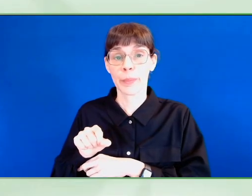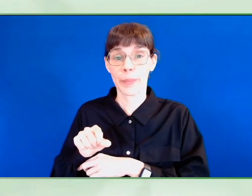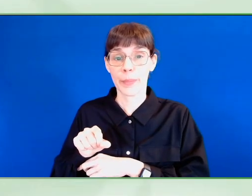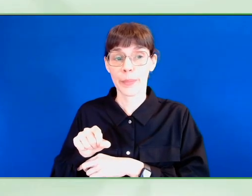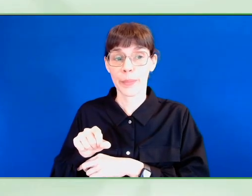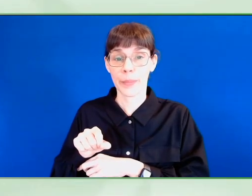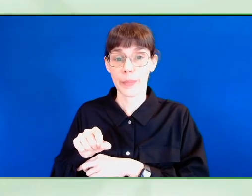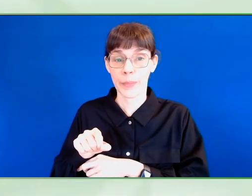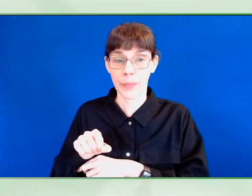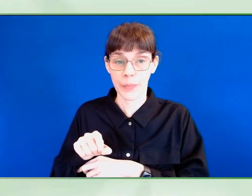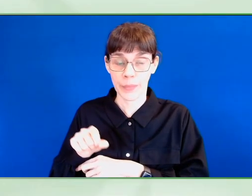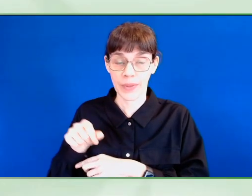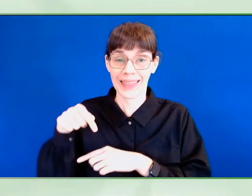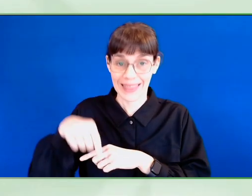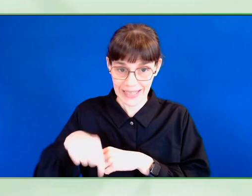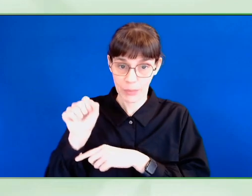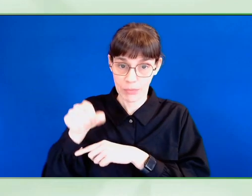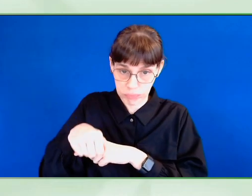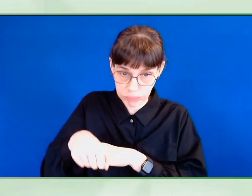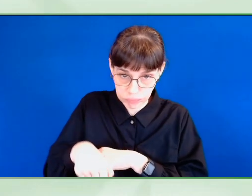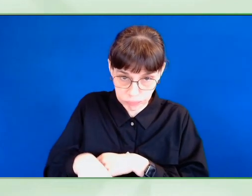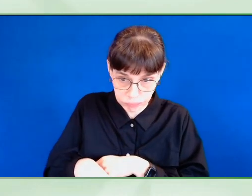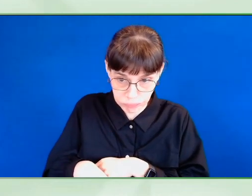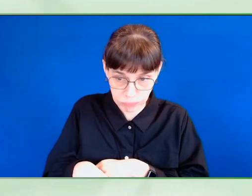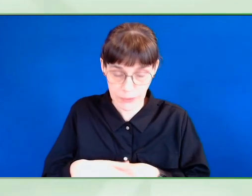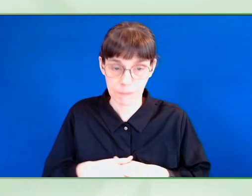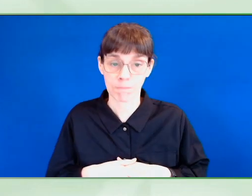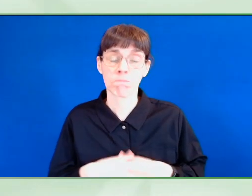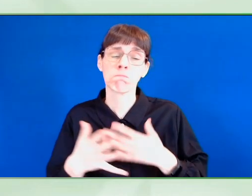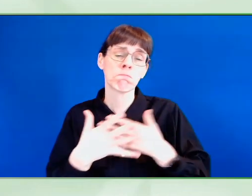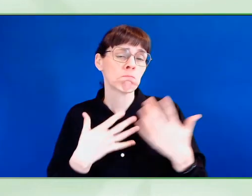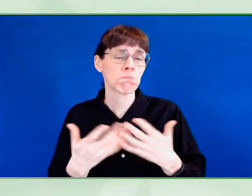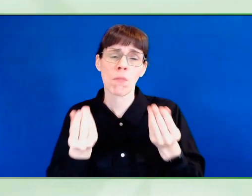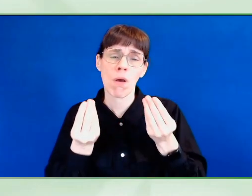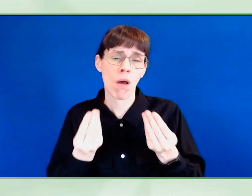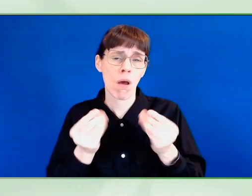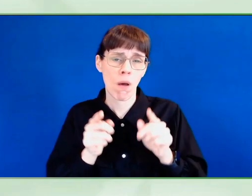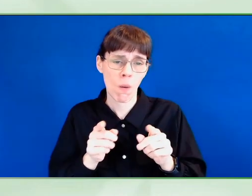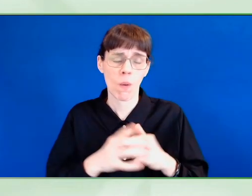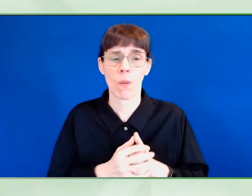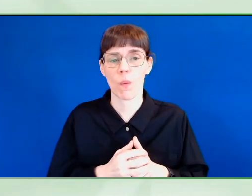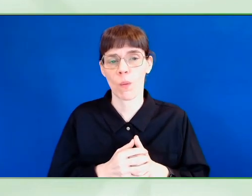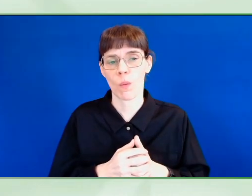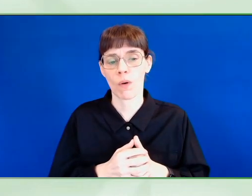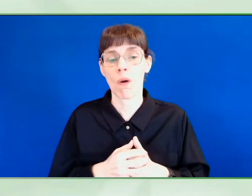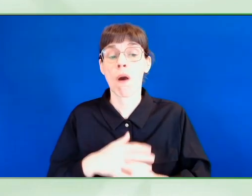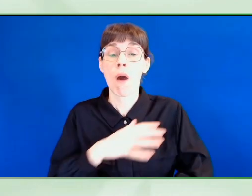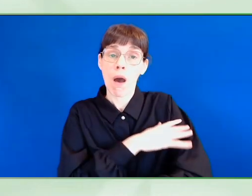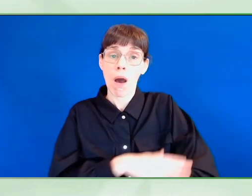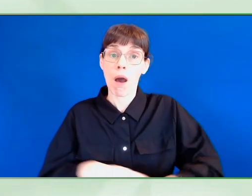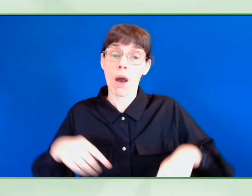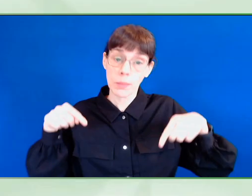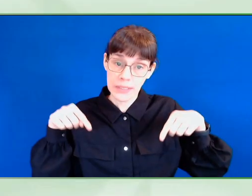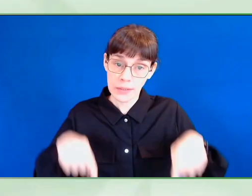Exhale, coming deeper into whatever fold feels good for you. If you like, those arms can come down towards those